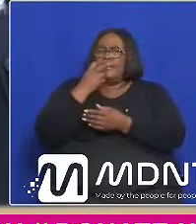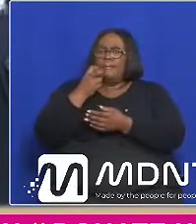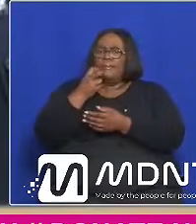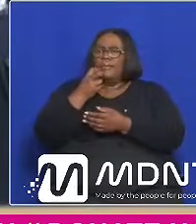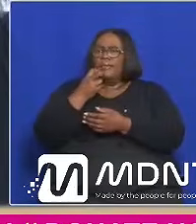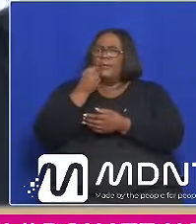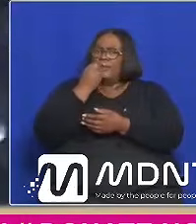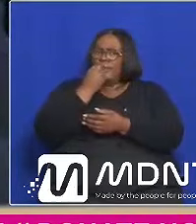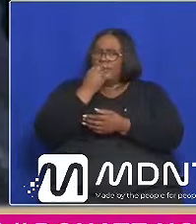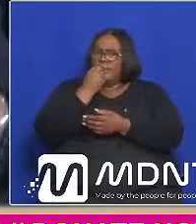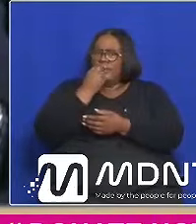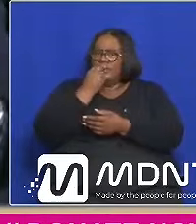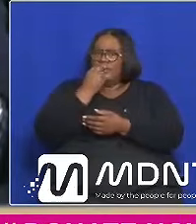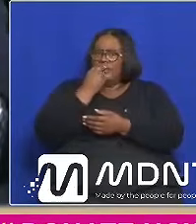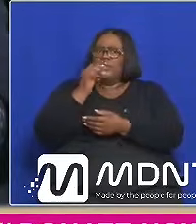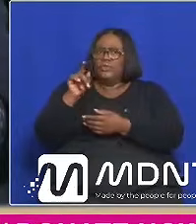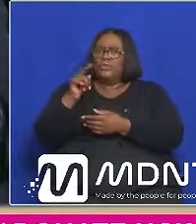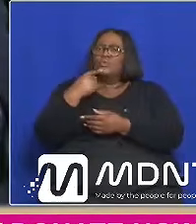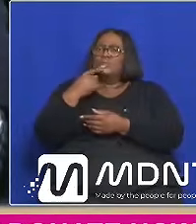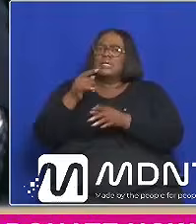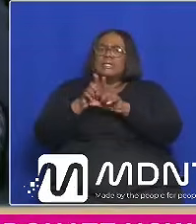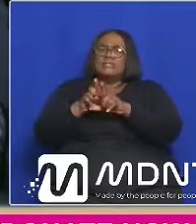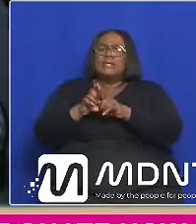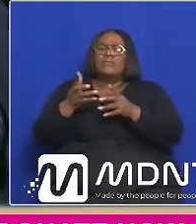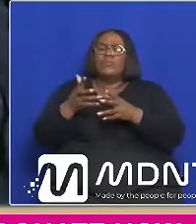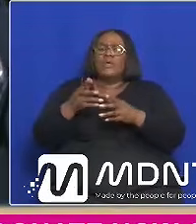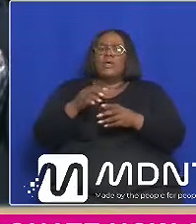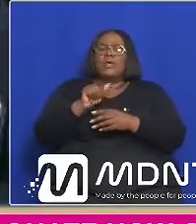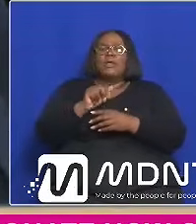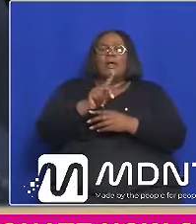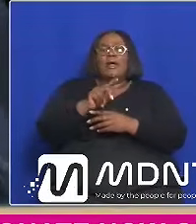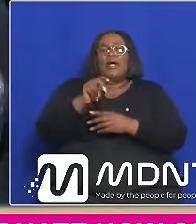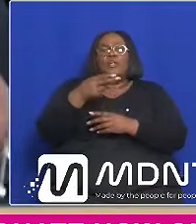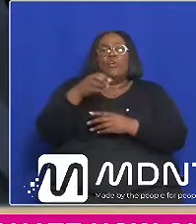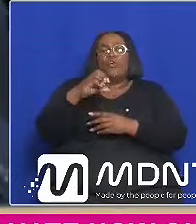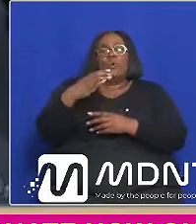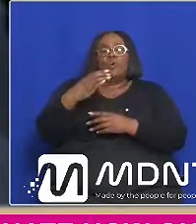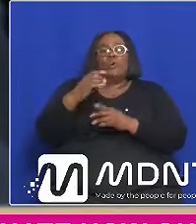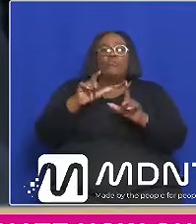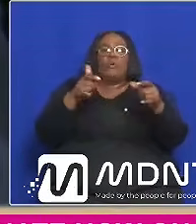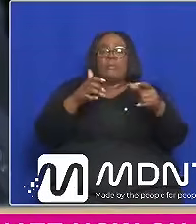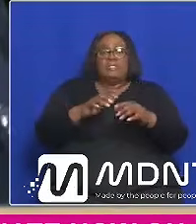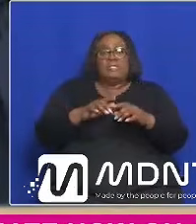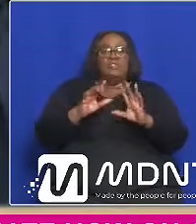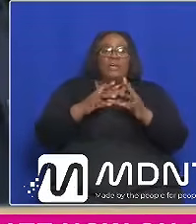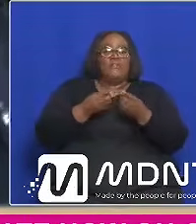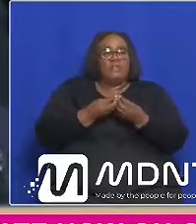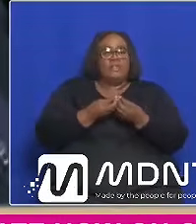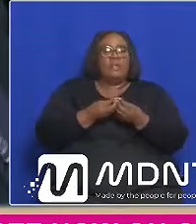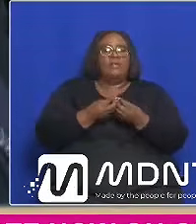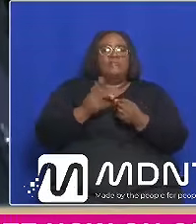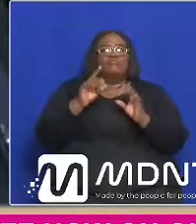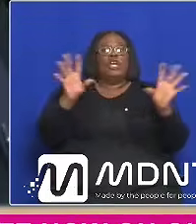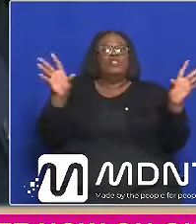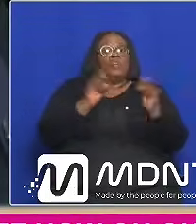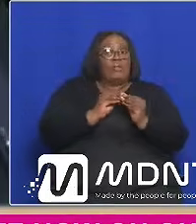at the ad hoc committee. So that's what is in the public domain. All of that taken together, what I'm putting